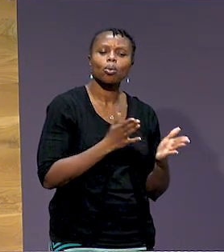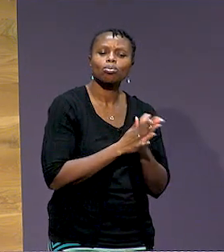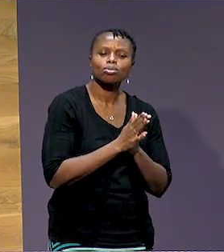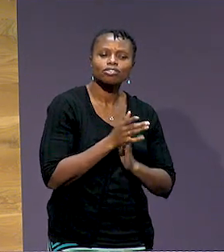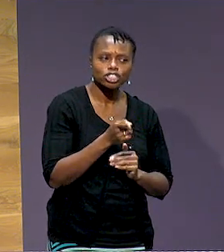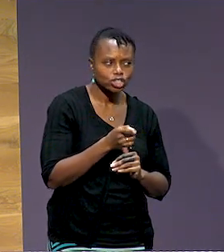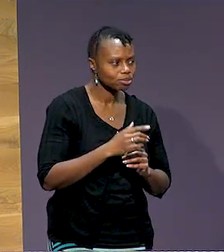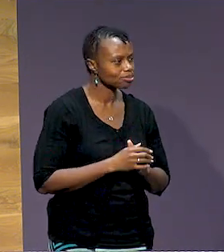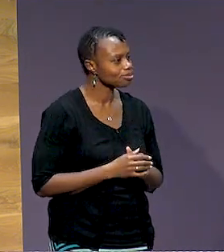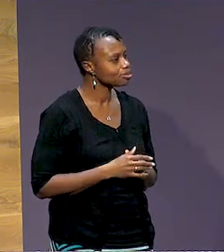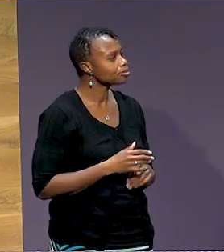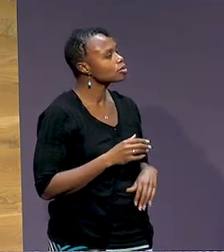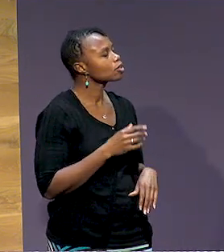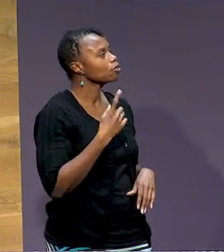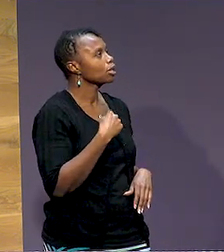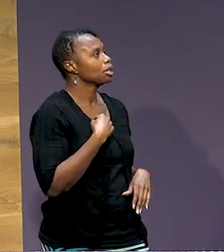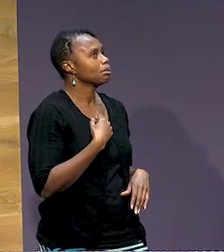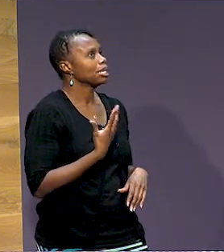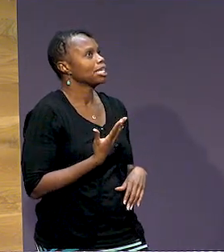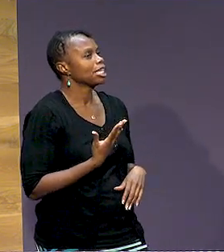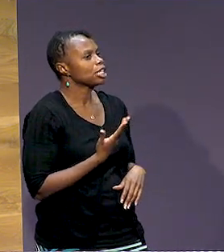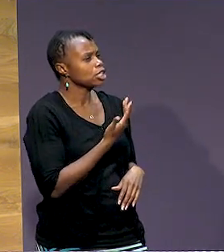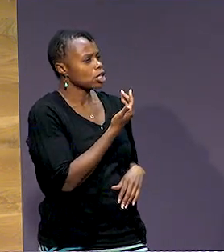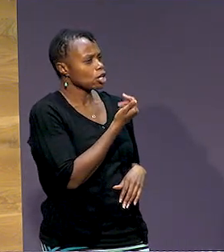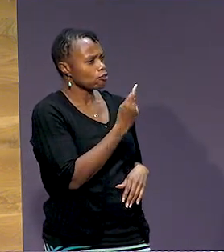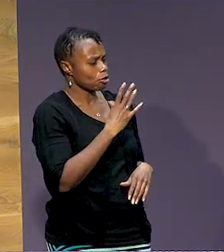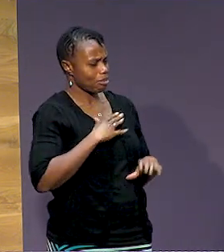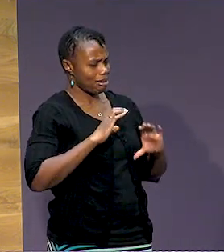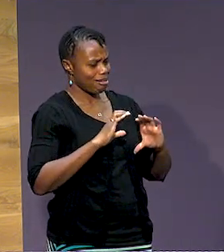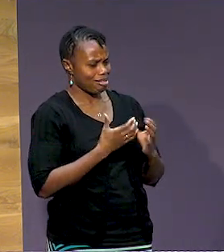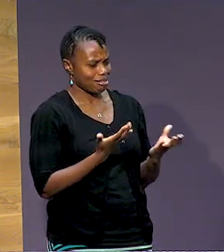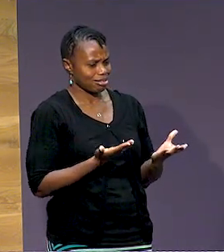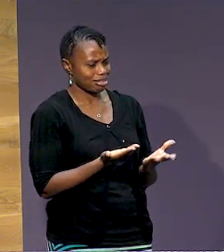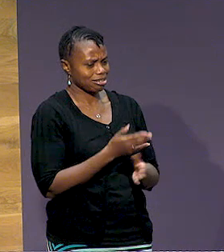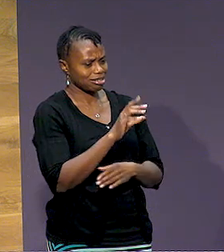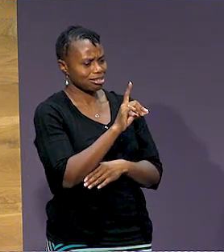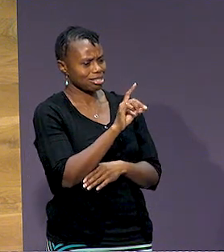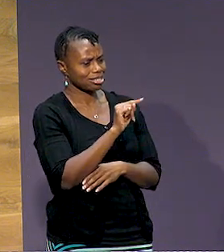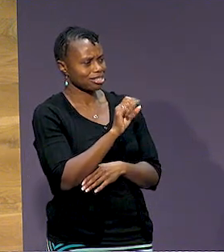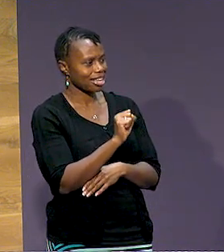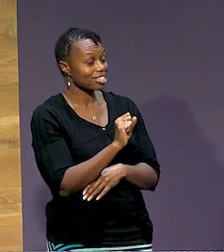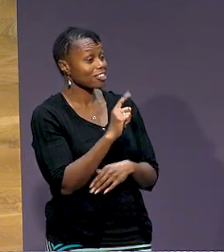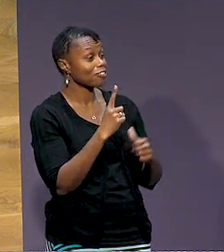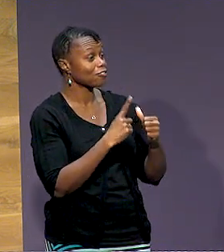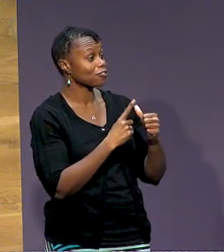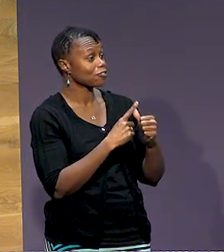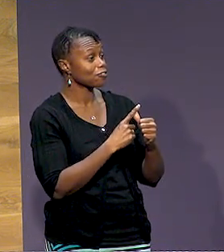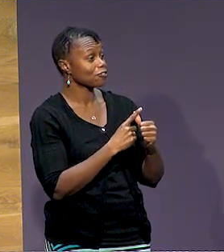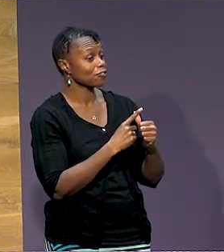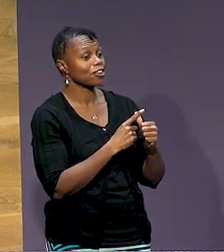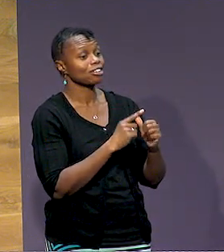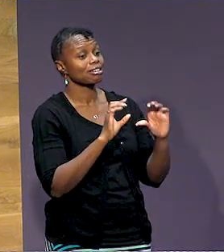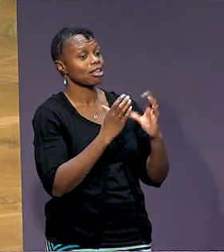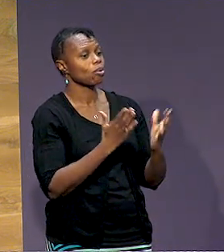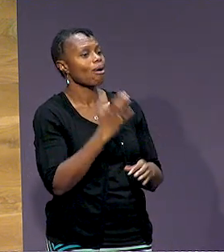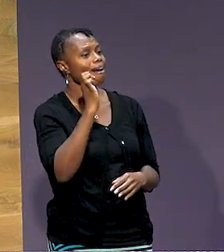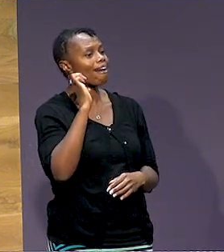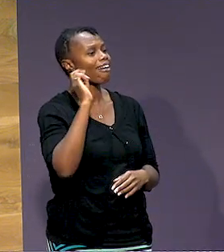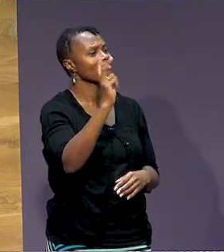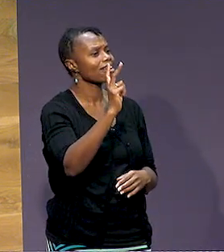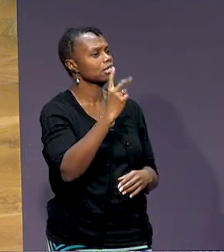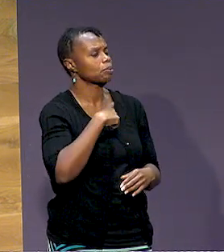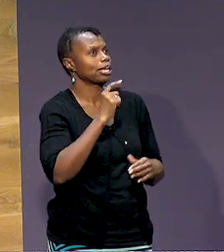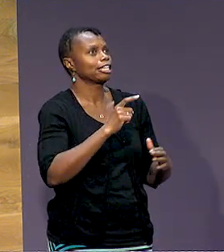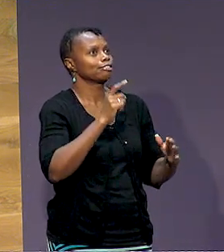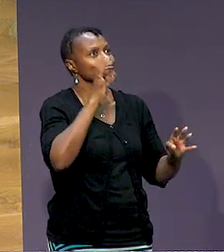for me, it was actually in a couple of the classes at DTS. The first one was Evangelism. We had come up with a creative way to